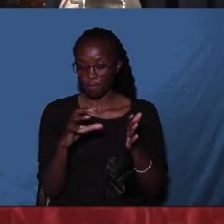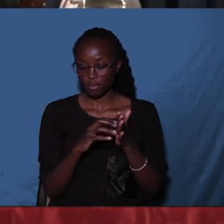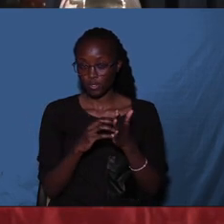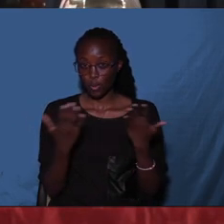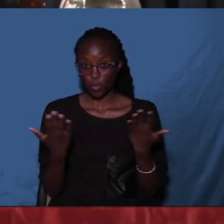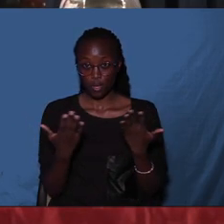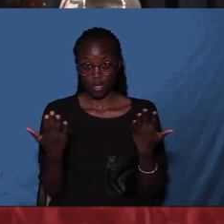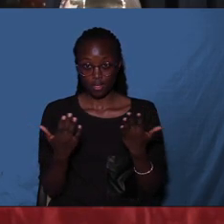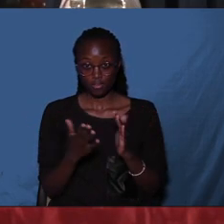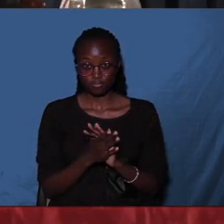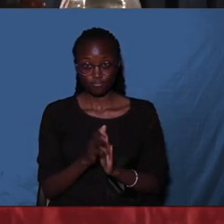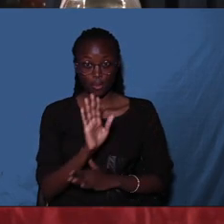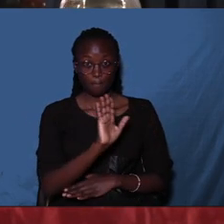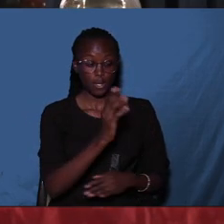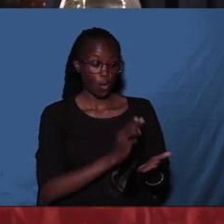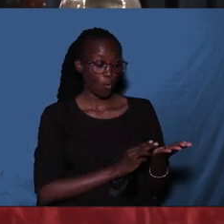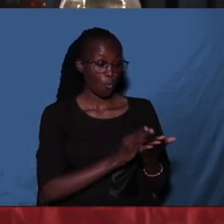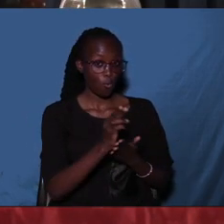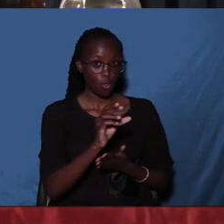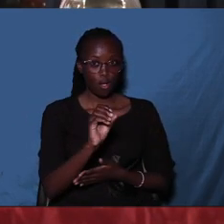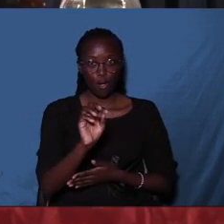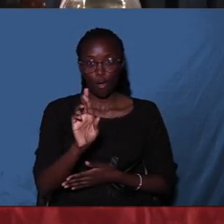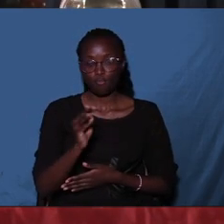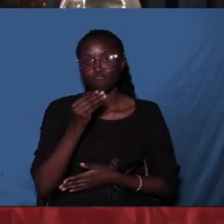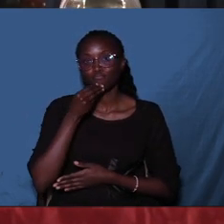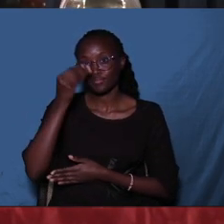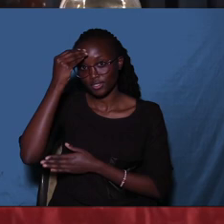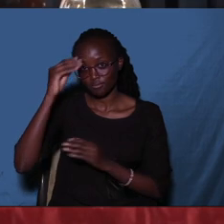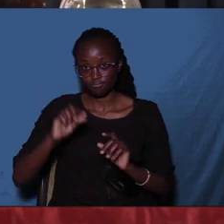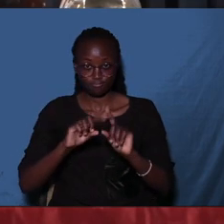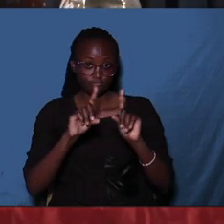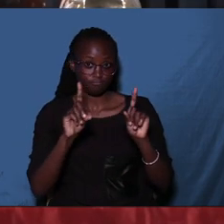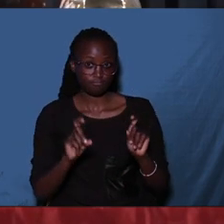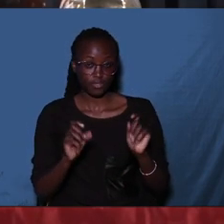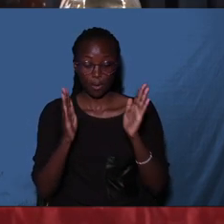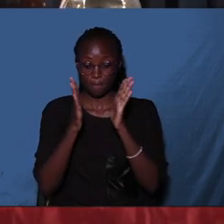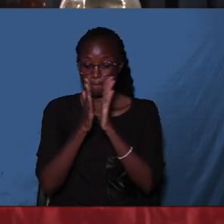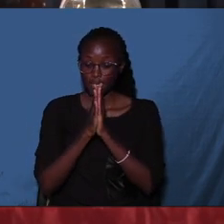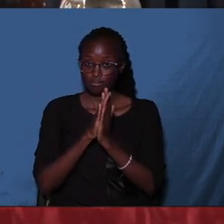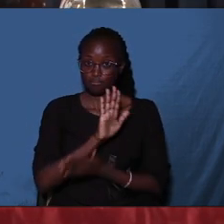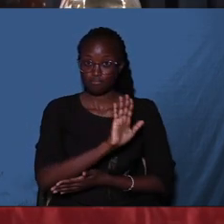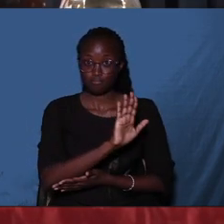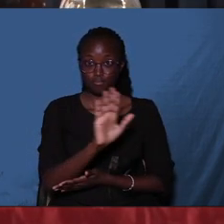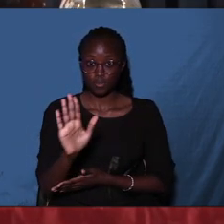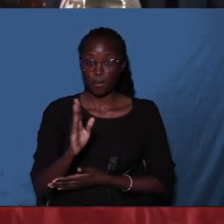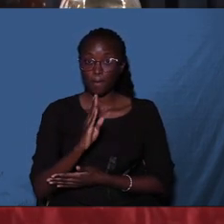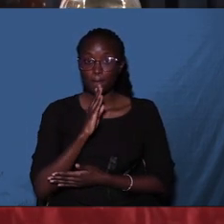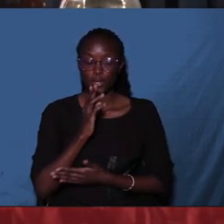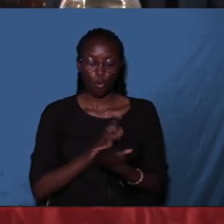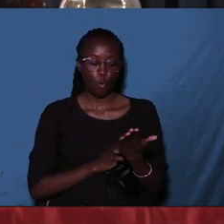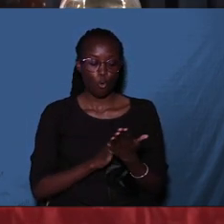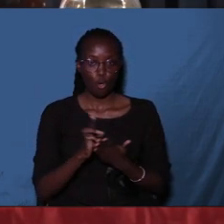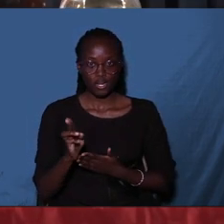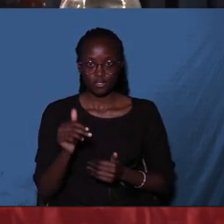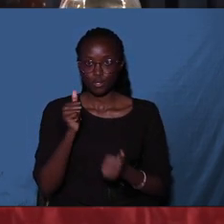original you, or are you a photocopy of you? My prayer today, be the original that God intends you to